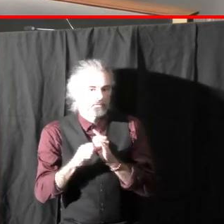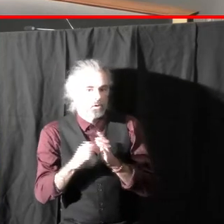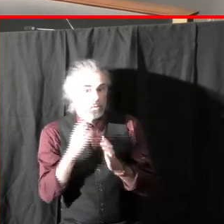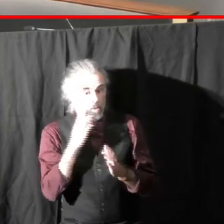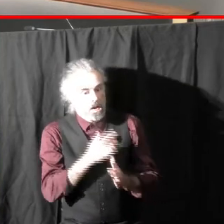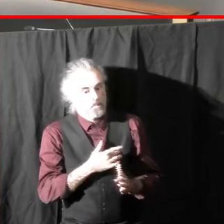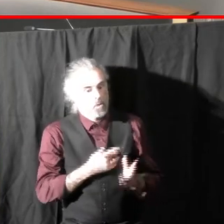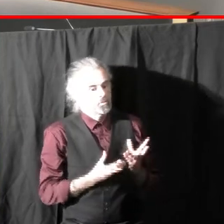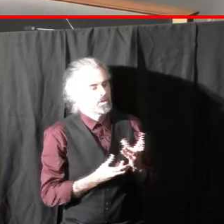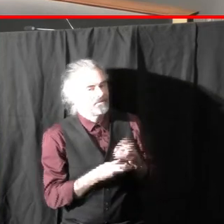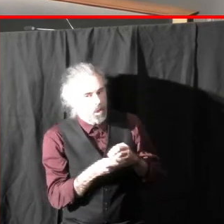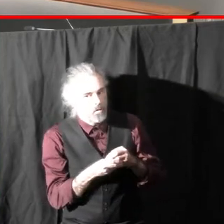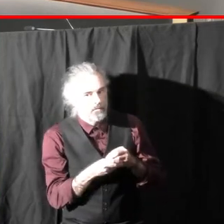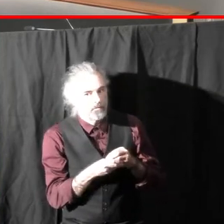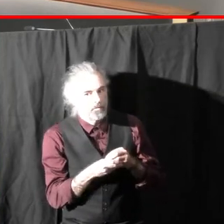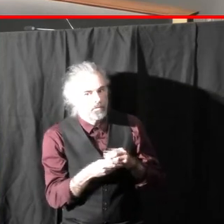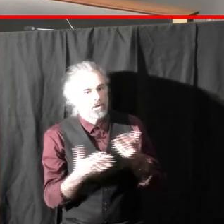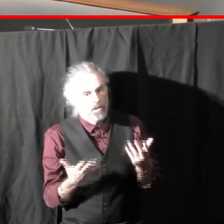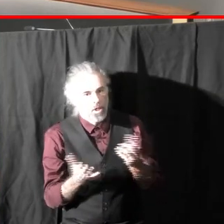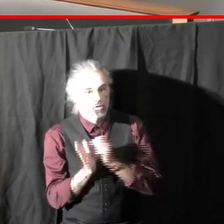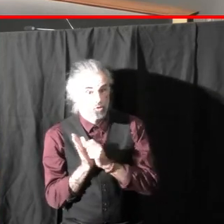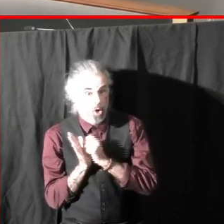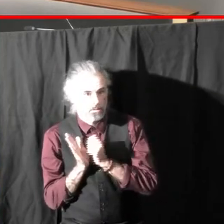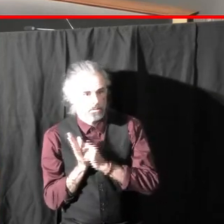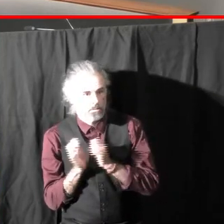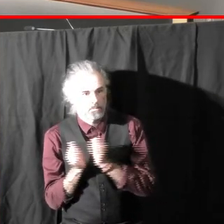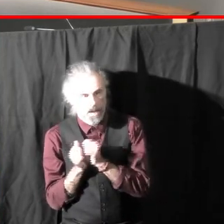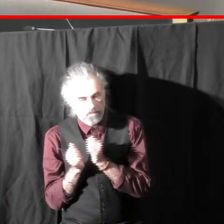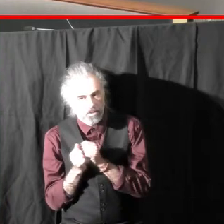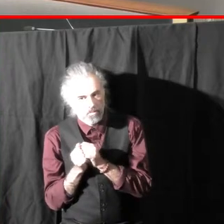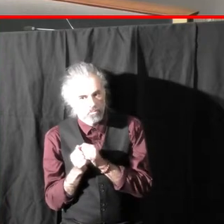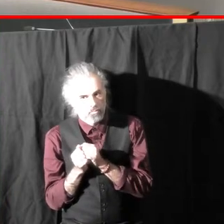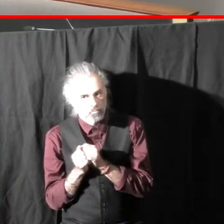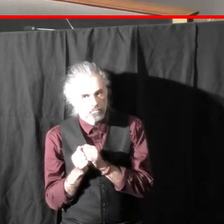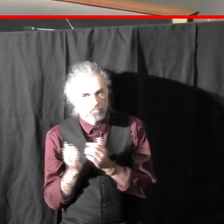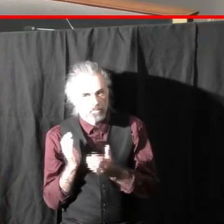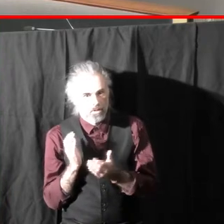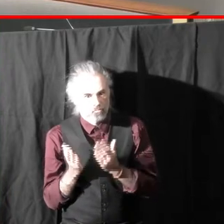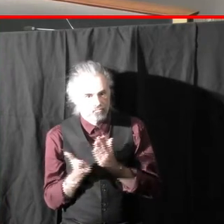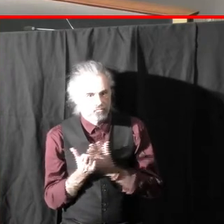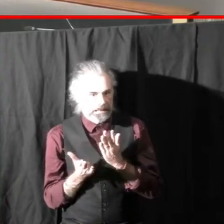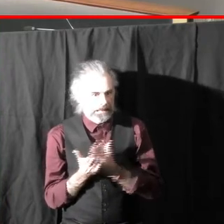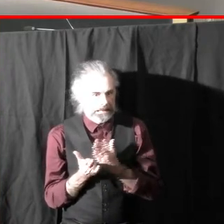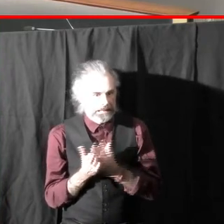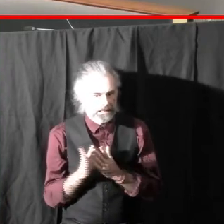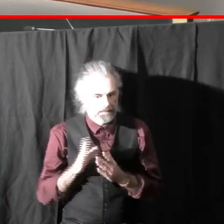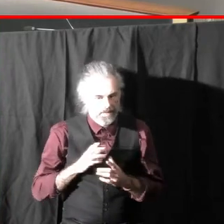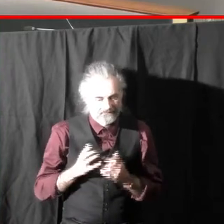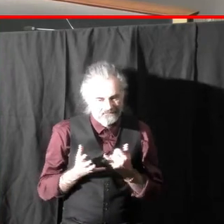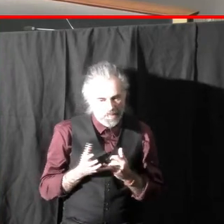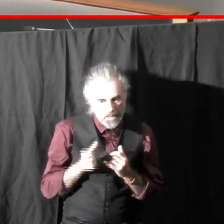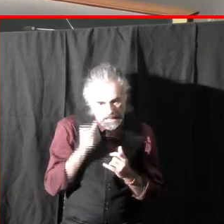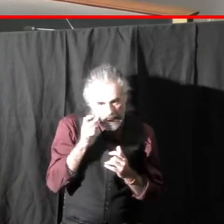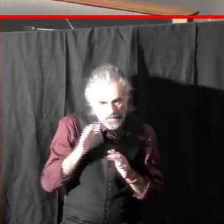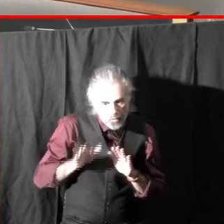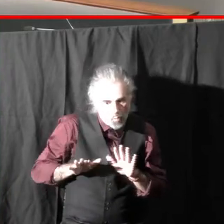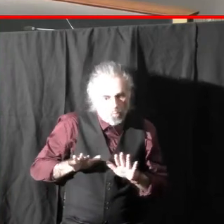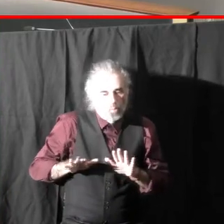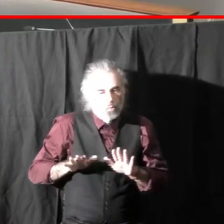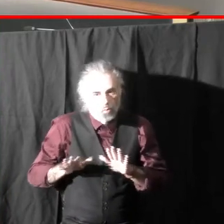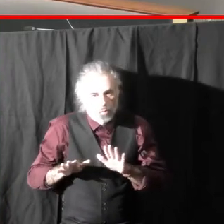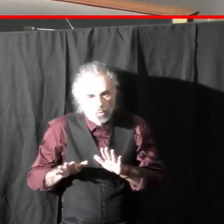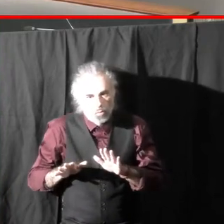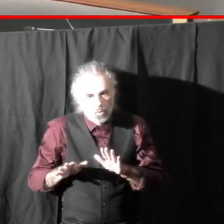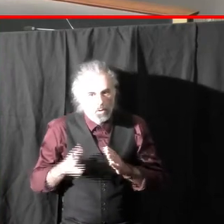gets involved. So the journalists have to tread a very careful line between